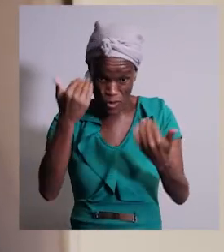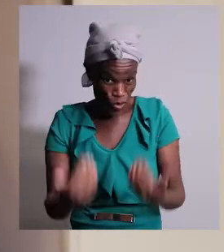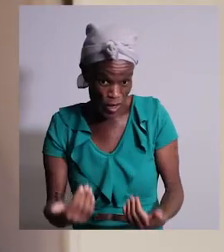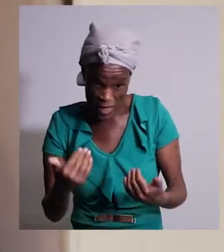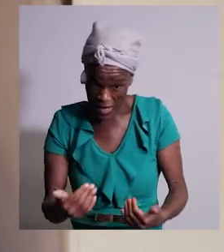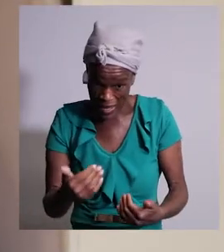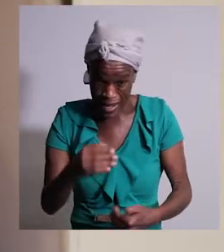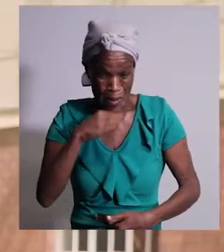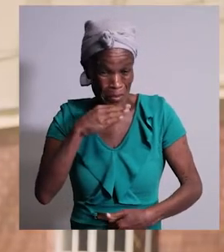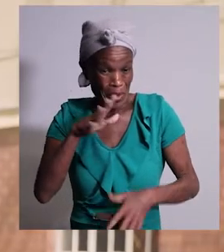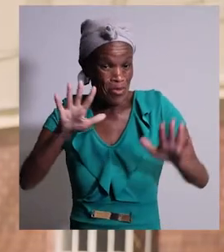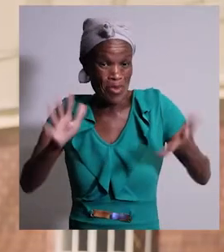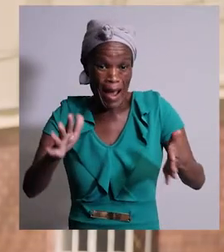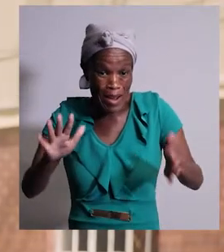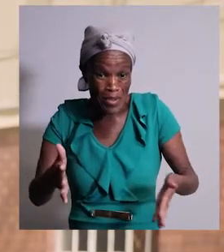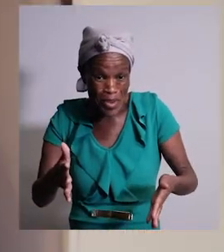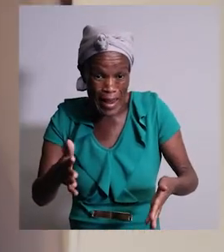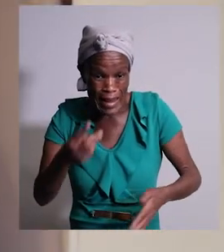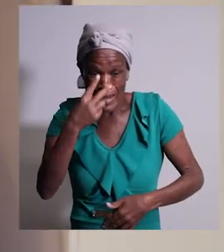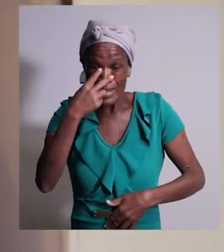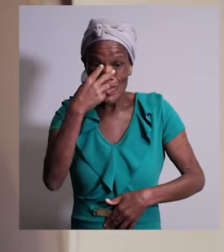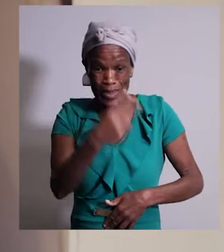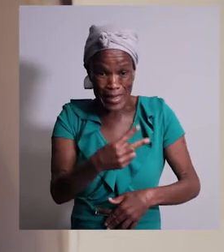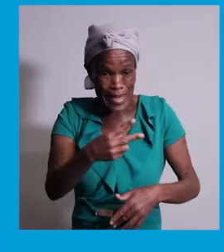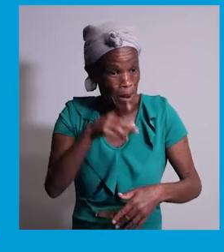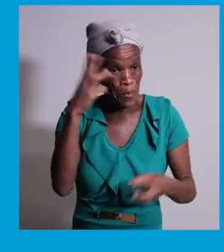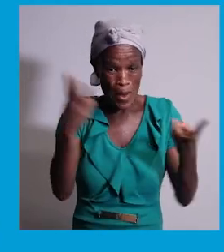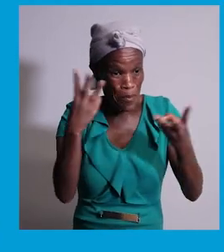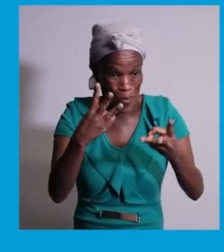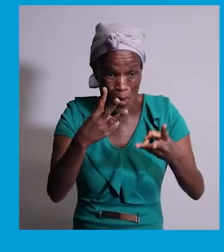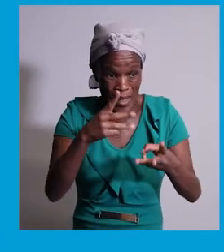frightening that you still find people who does not take this seriously.